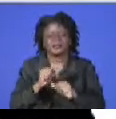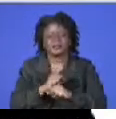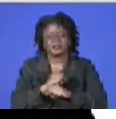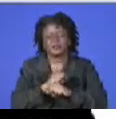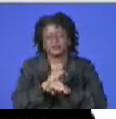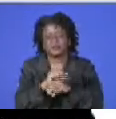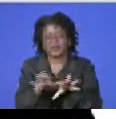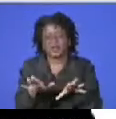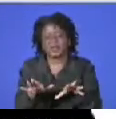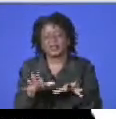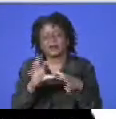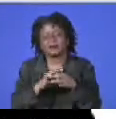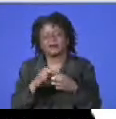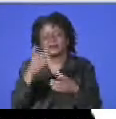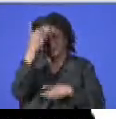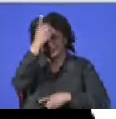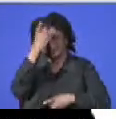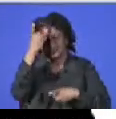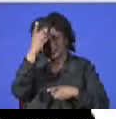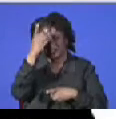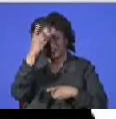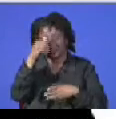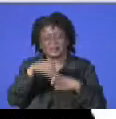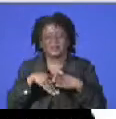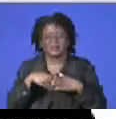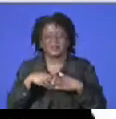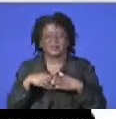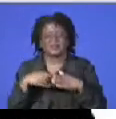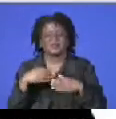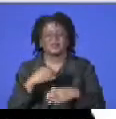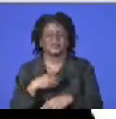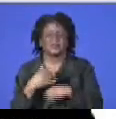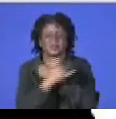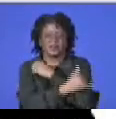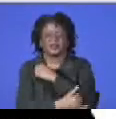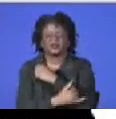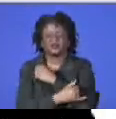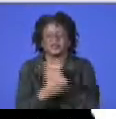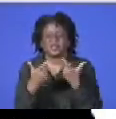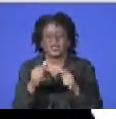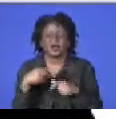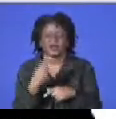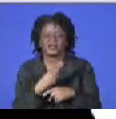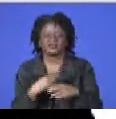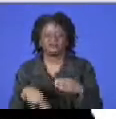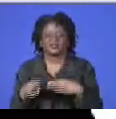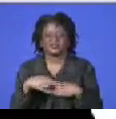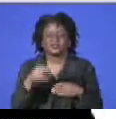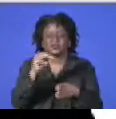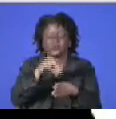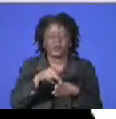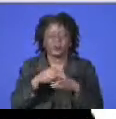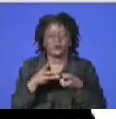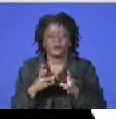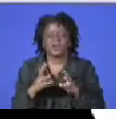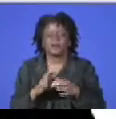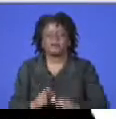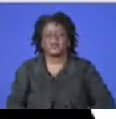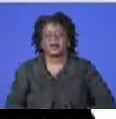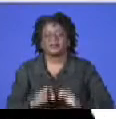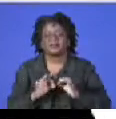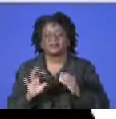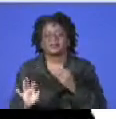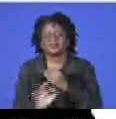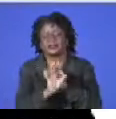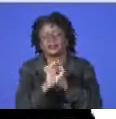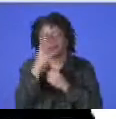the disease in our country and allow us to return to a normal way of life that is safe